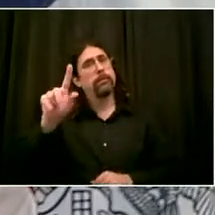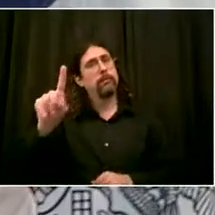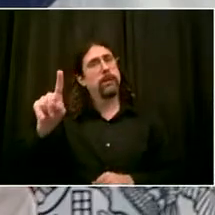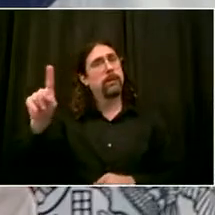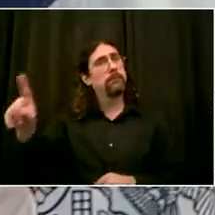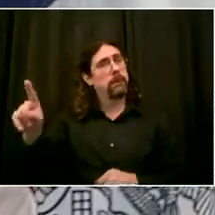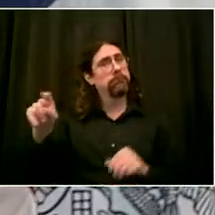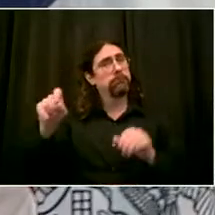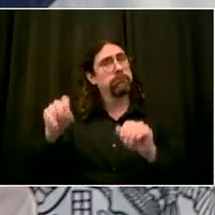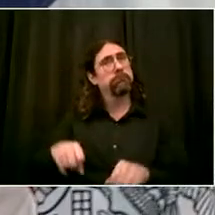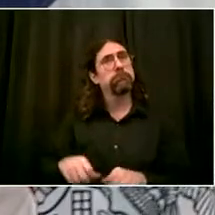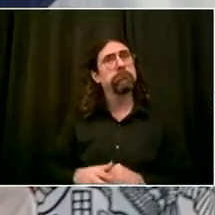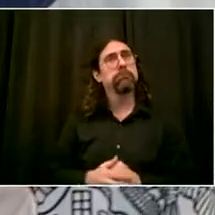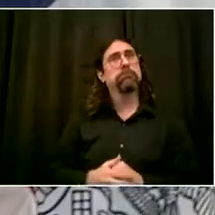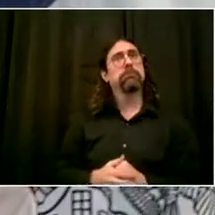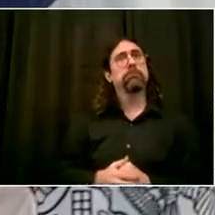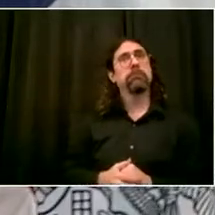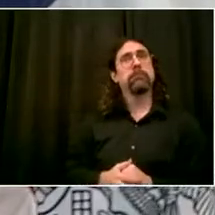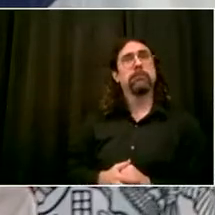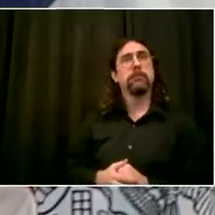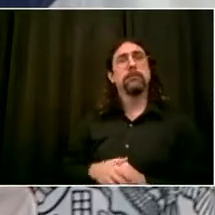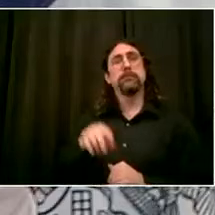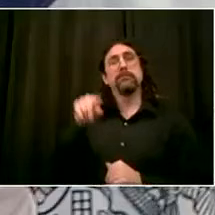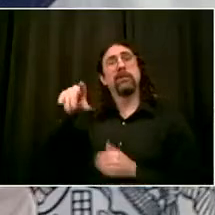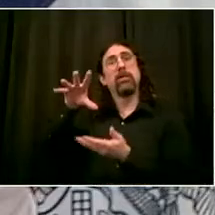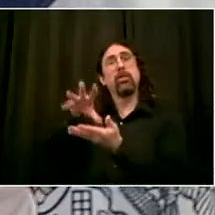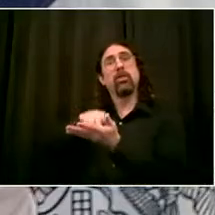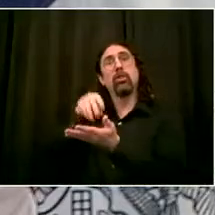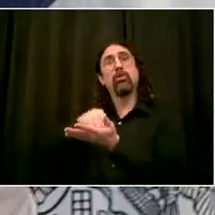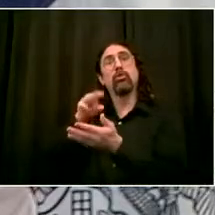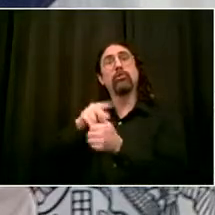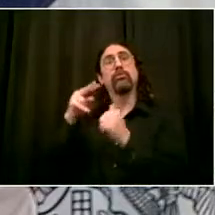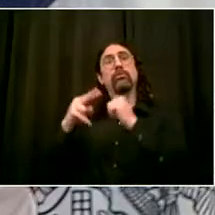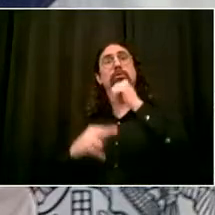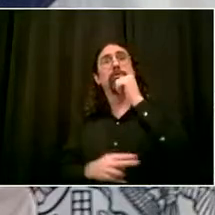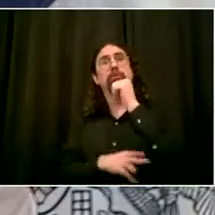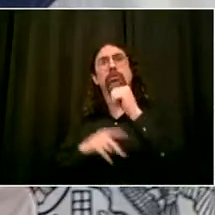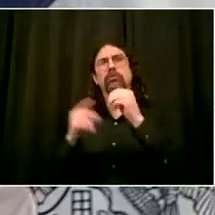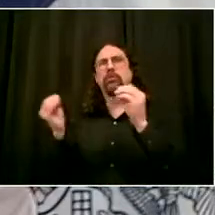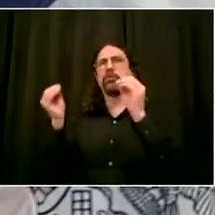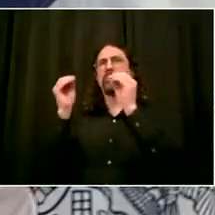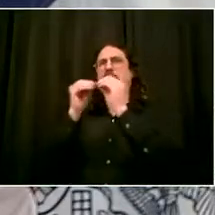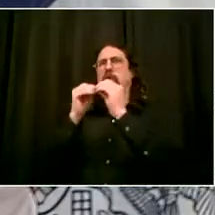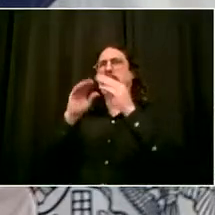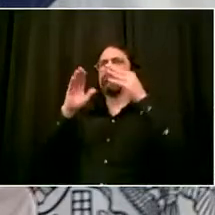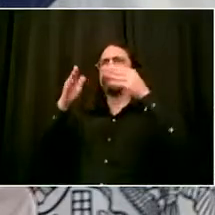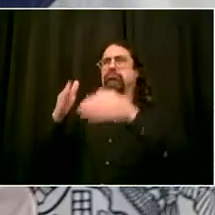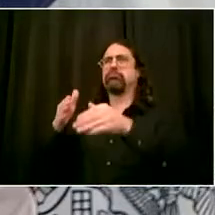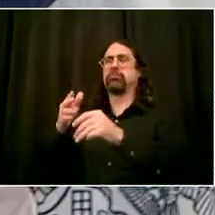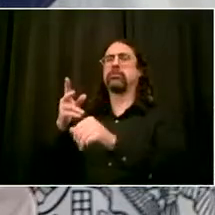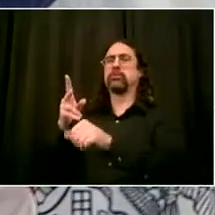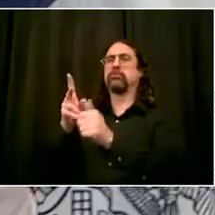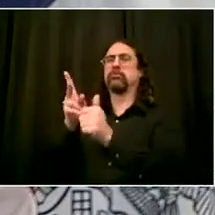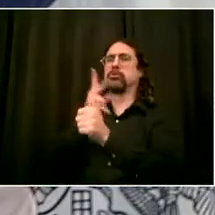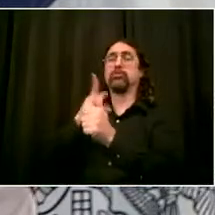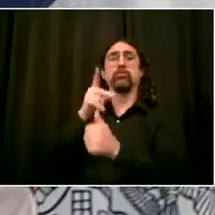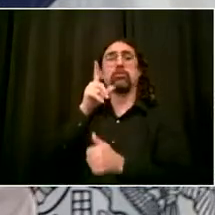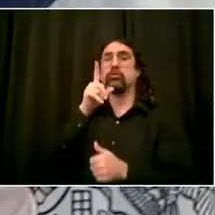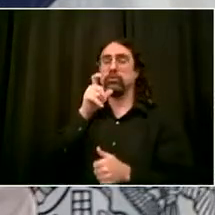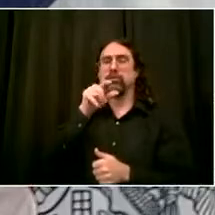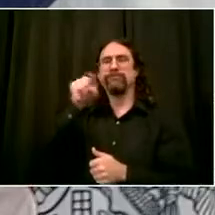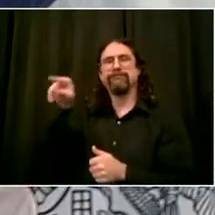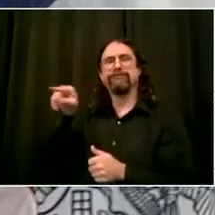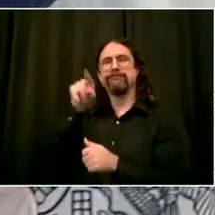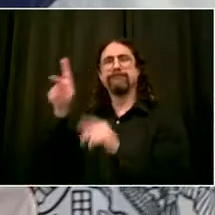important parallel here and I imagine you saw this Rema we thought in the spring and summer that our